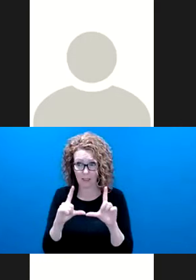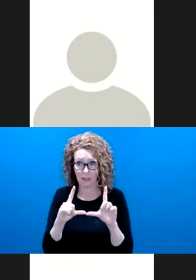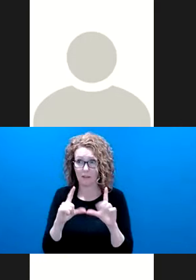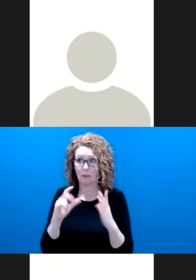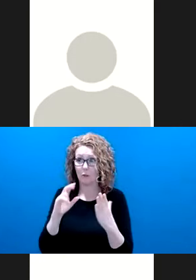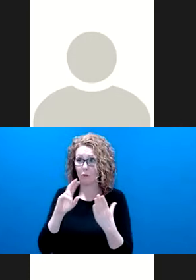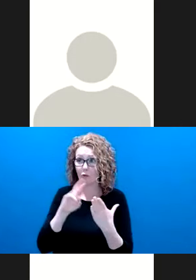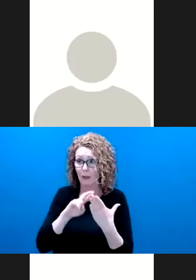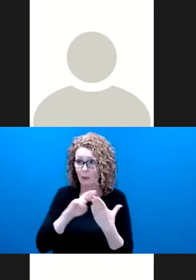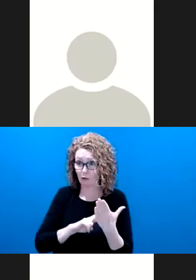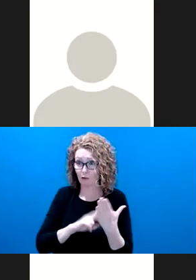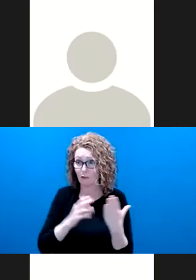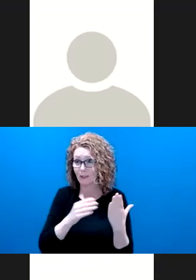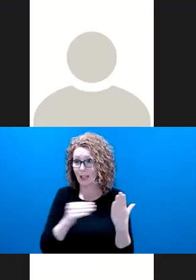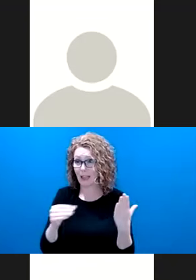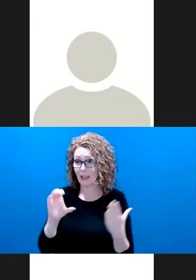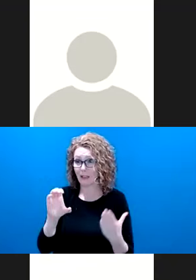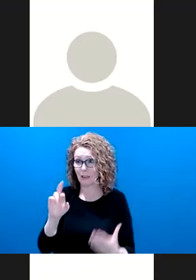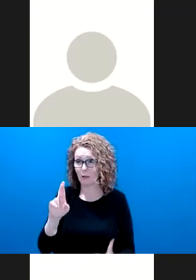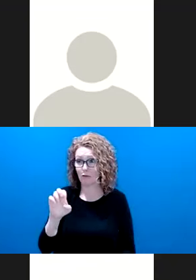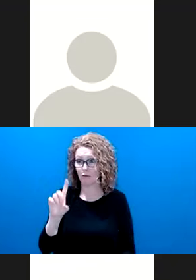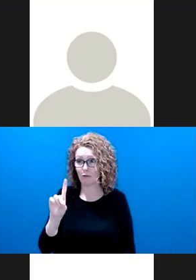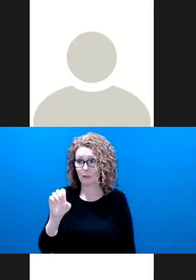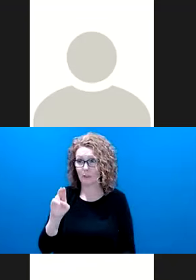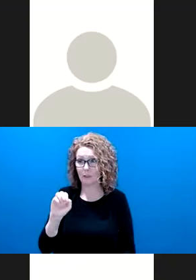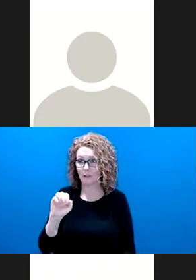registered and credentialed.